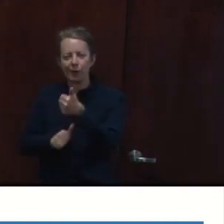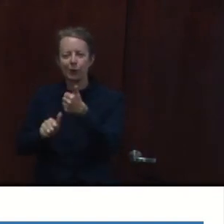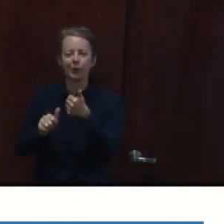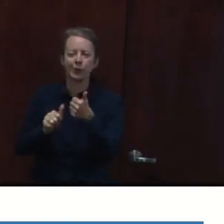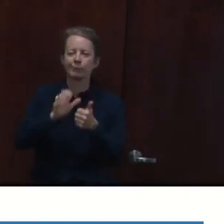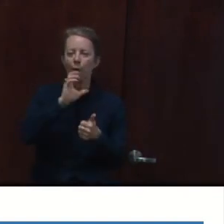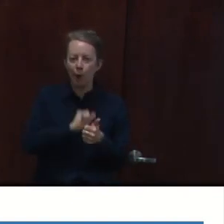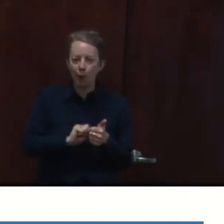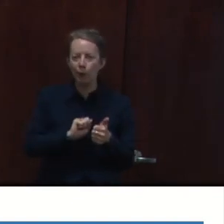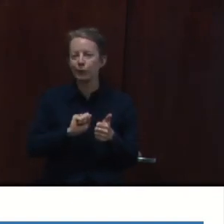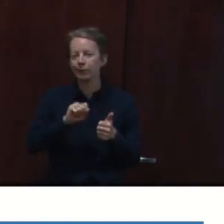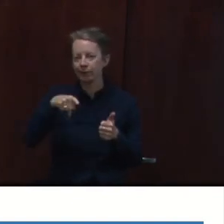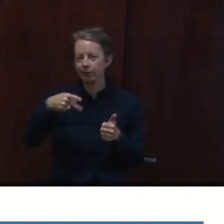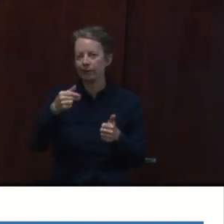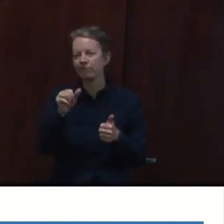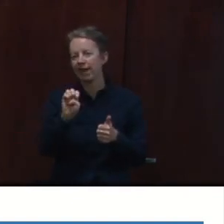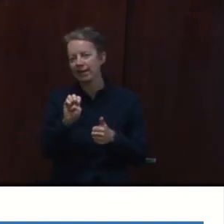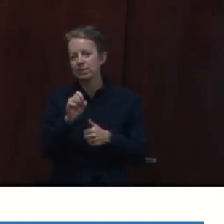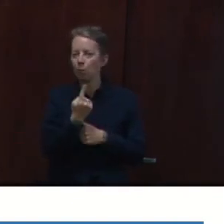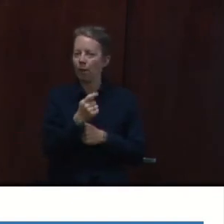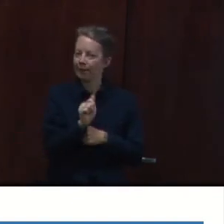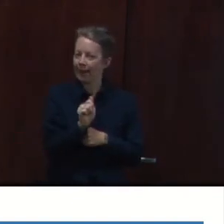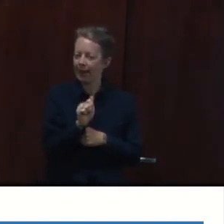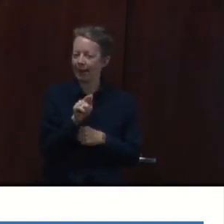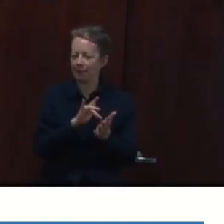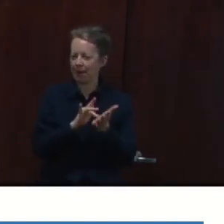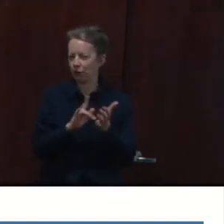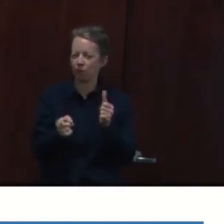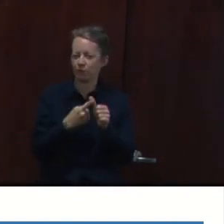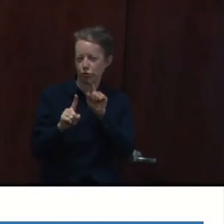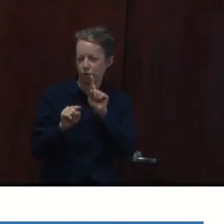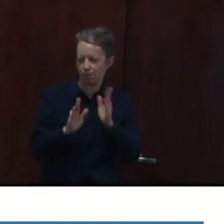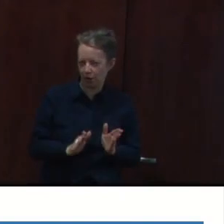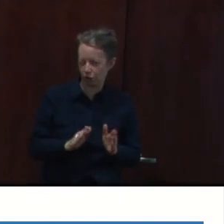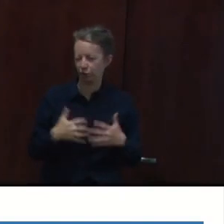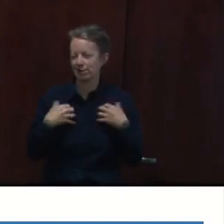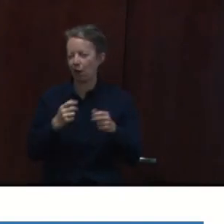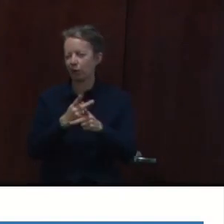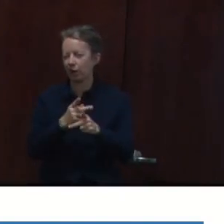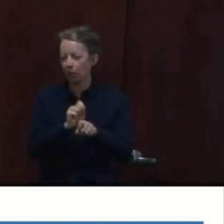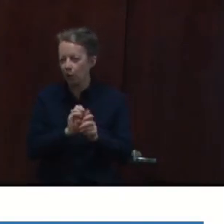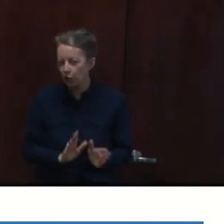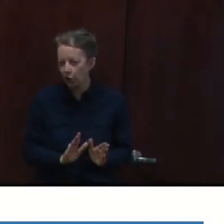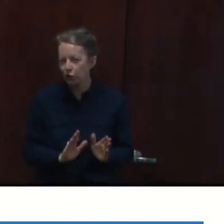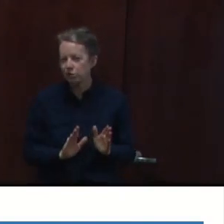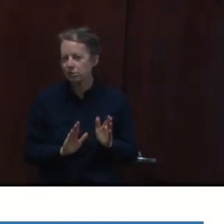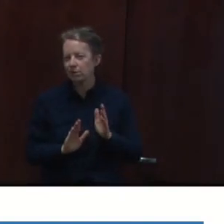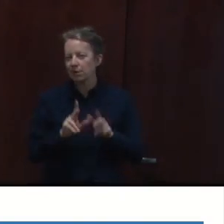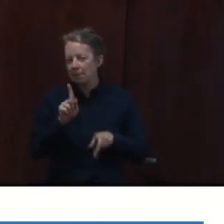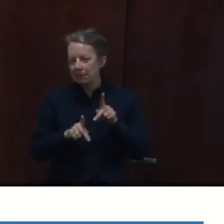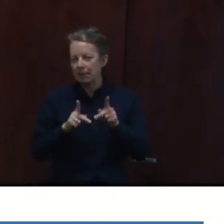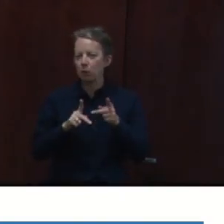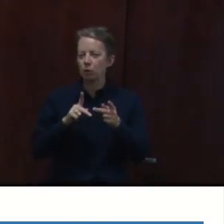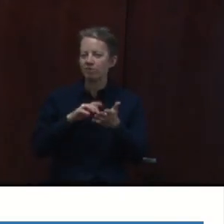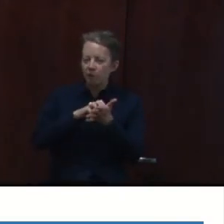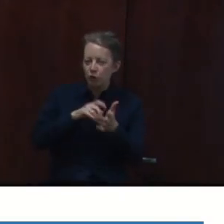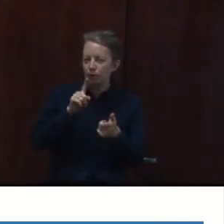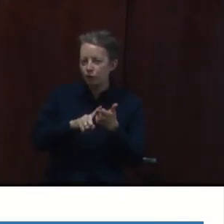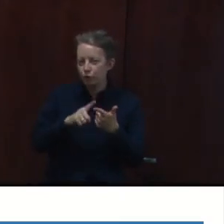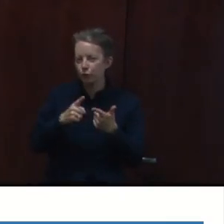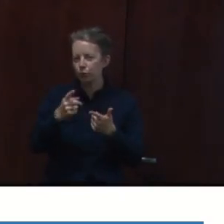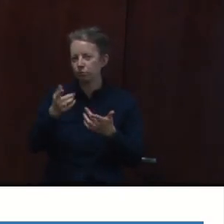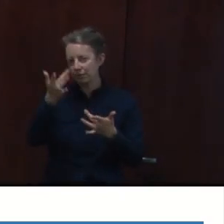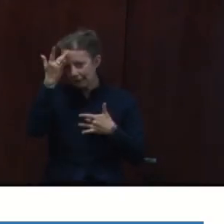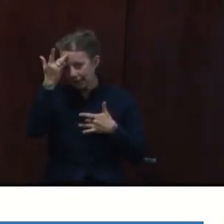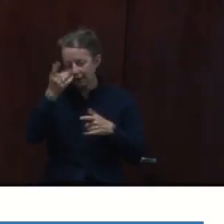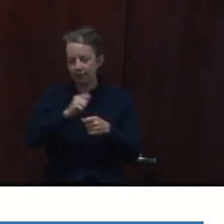Phase 1A, which were medical first responders, healthcare workers critical to COVID-19 care, and